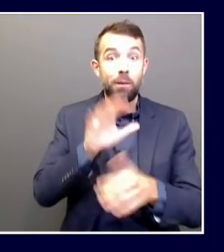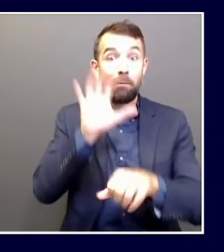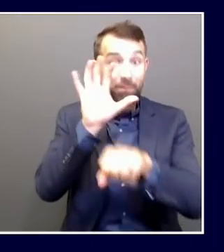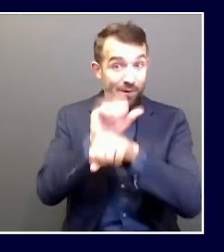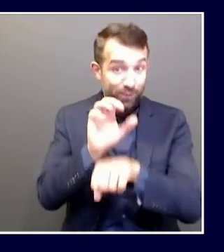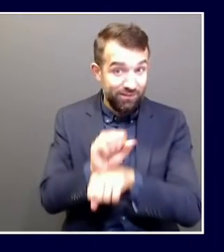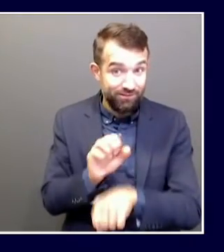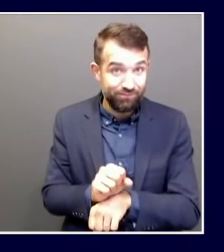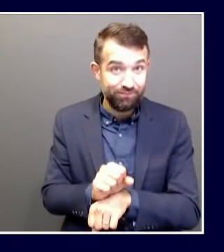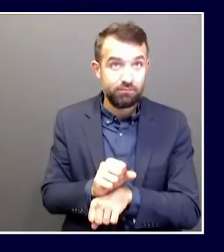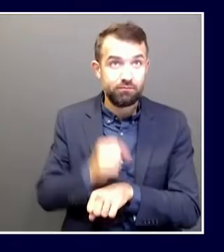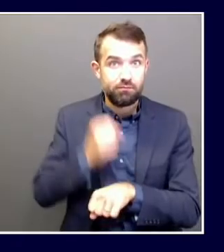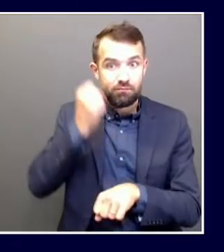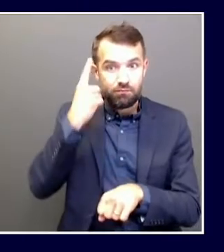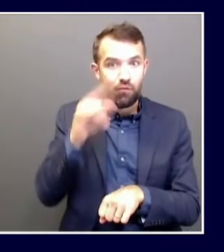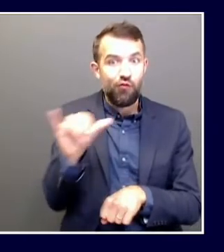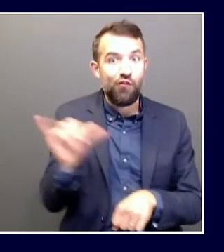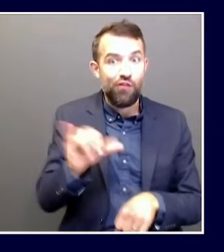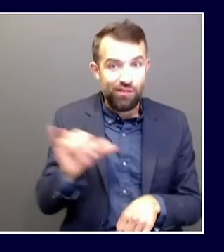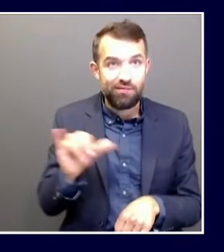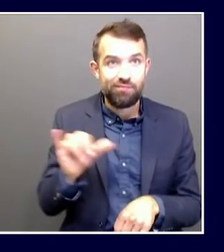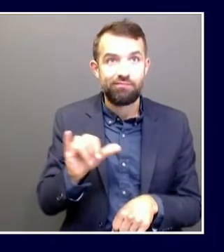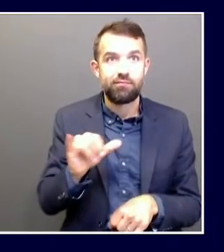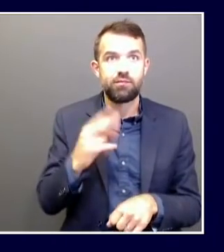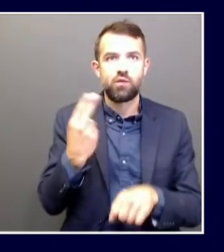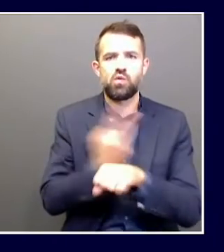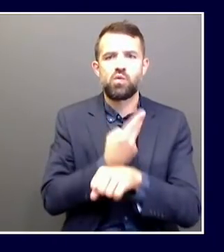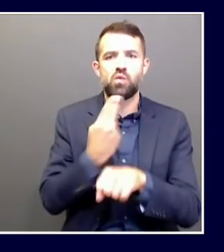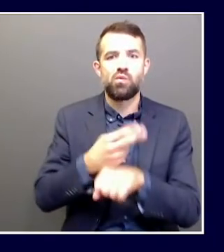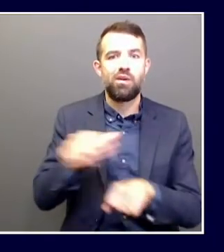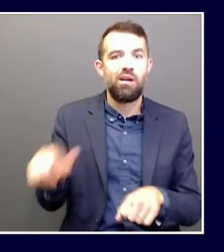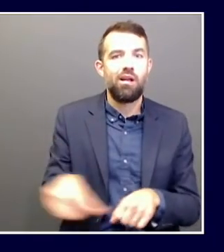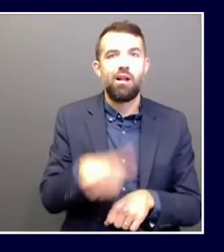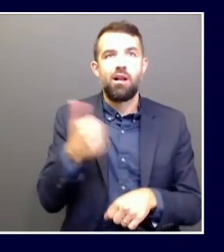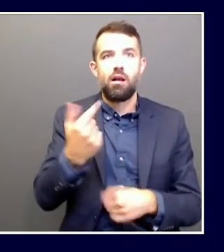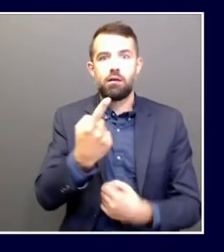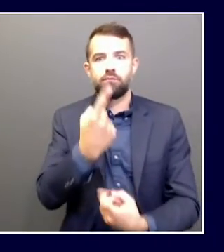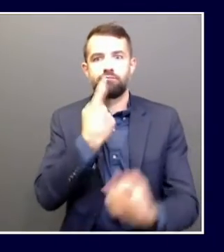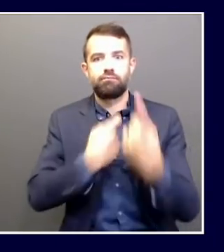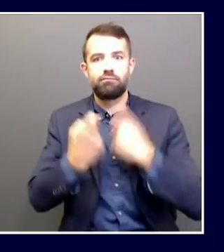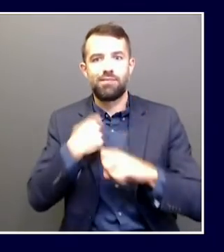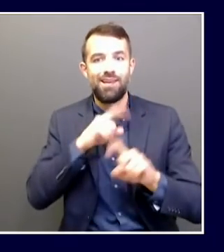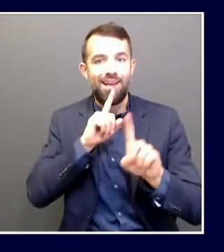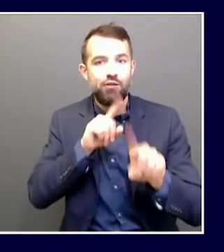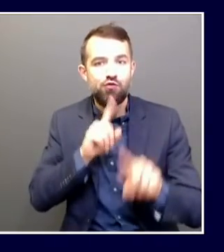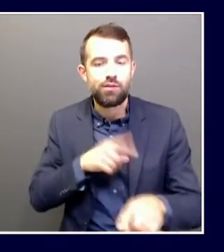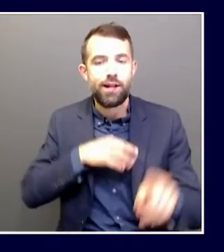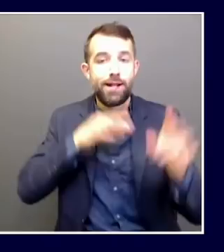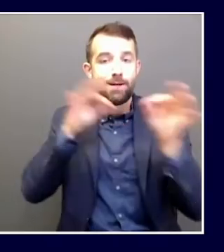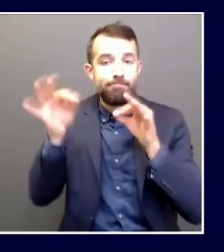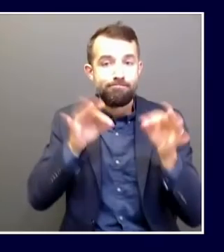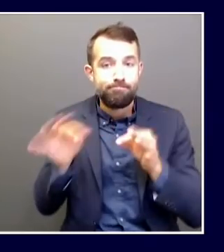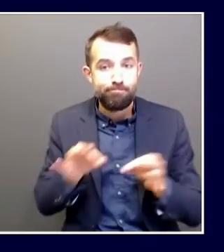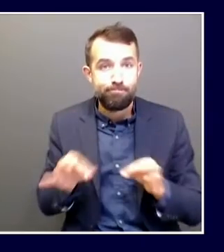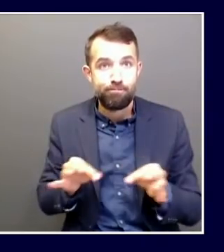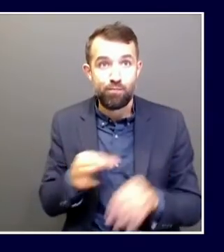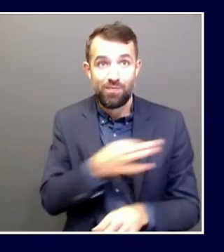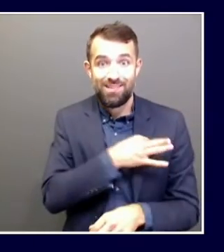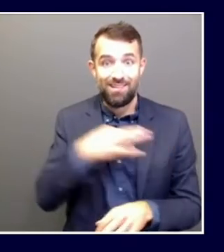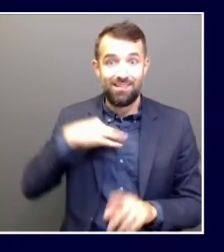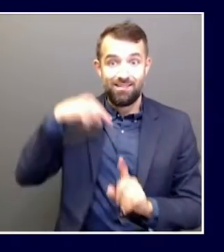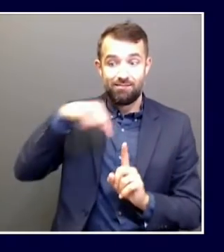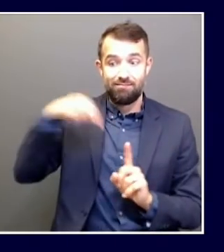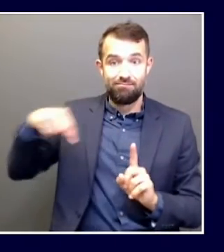to have the vaccine hotline there was to answer questions. The individuals who staffed that hotline were equipped not